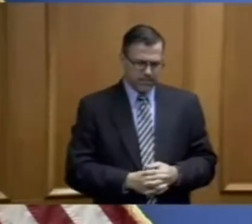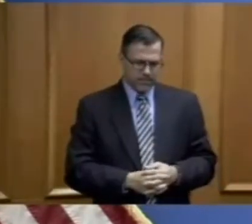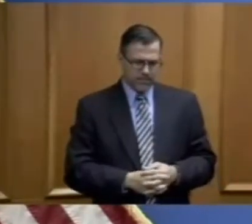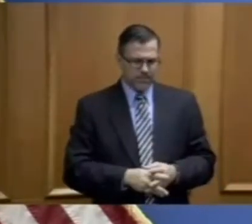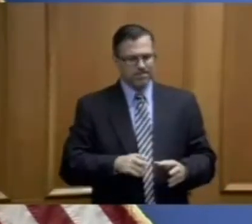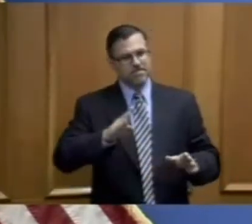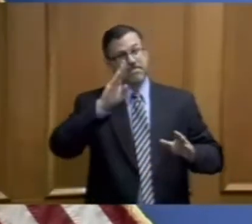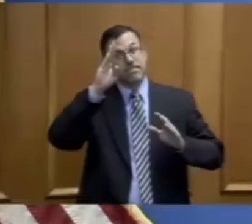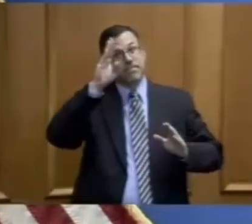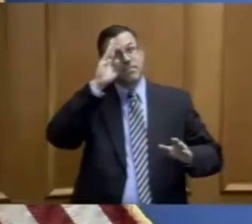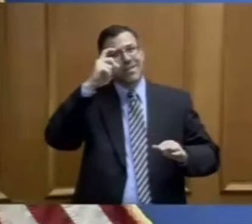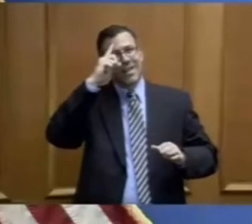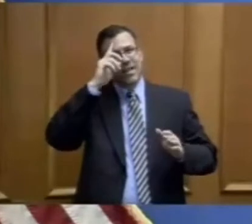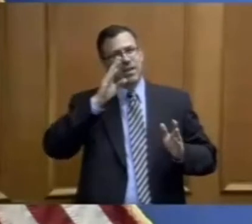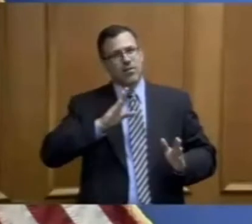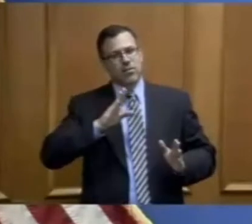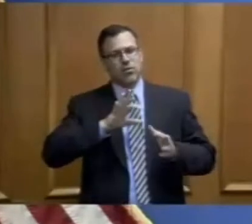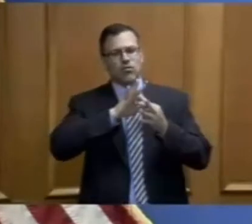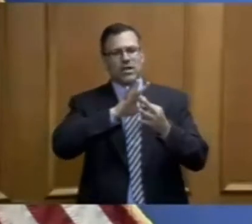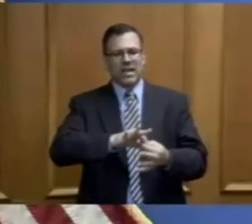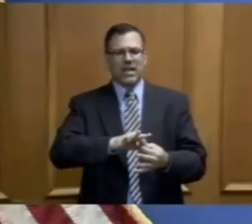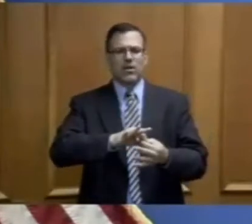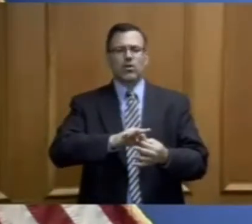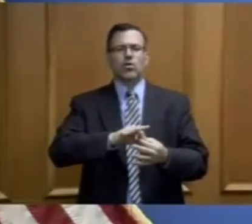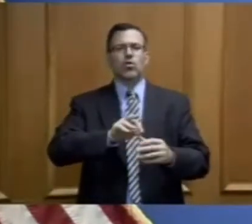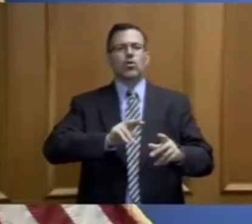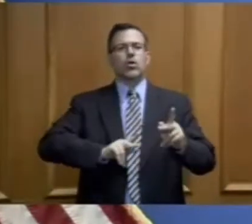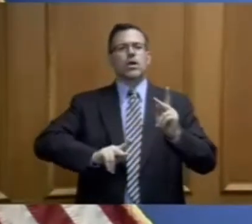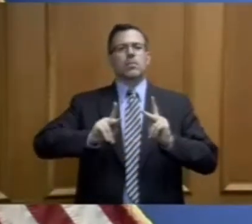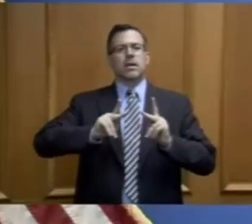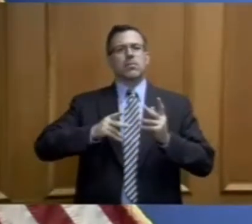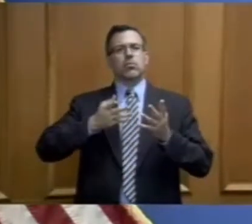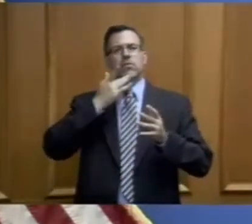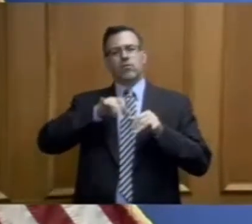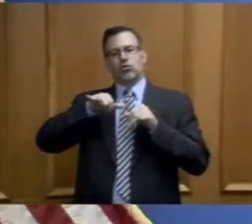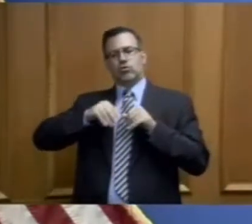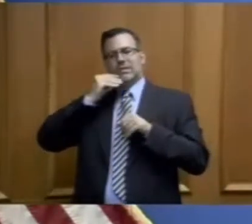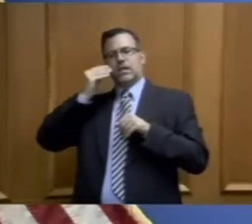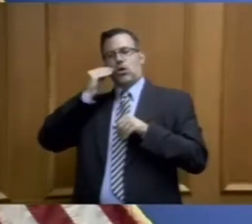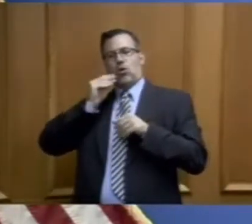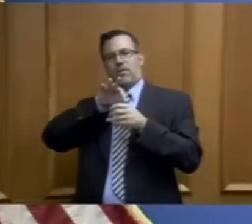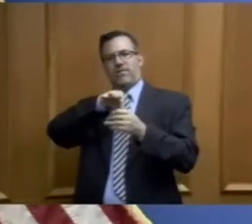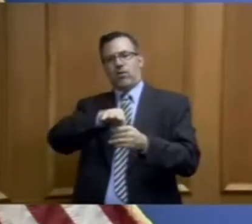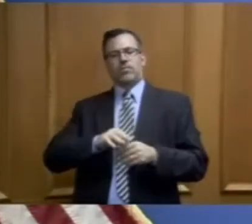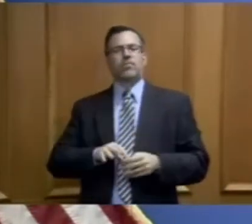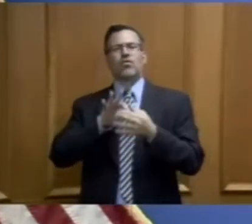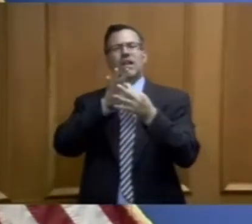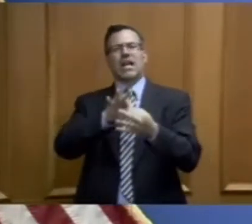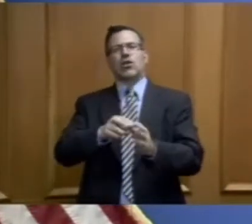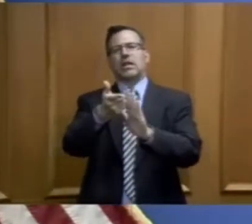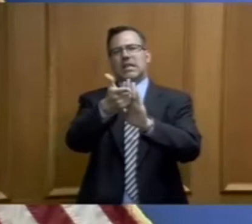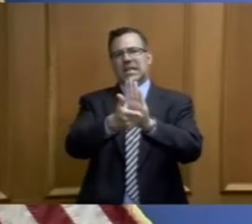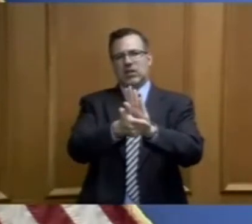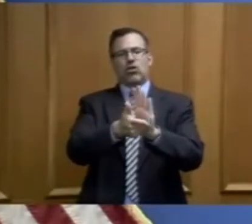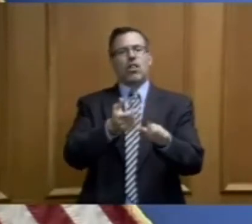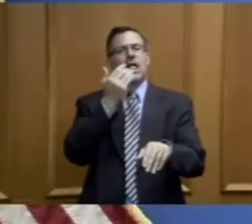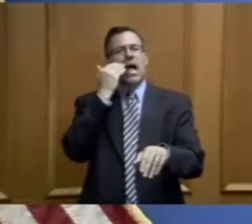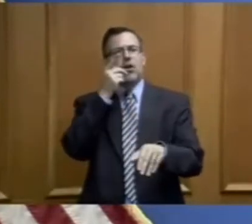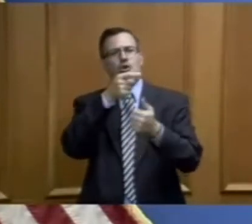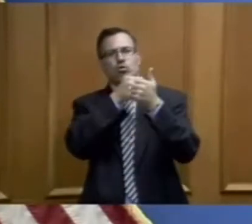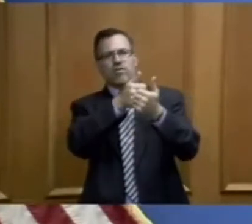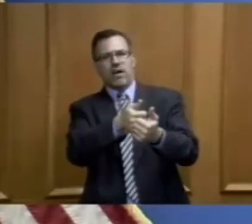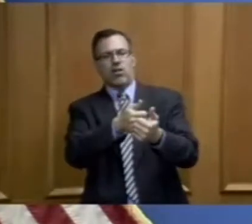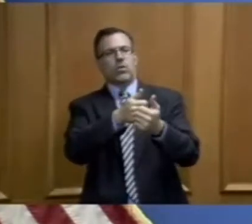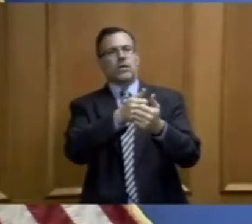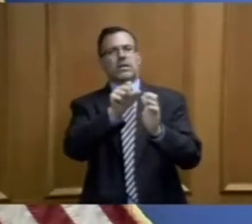Hey, Governor, on the absentee voting lawsuits, more pointedly to the legal arguments here, I know you're taking the Attorney General's guidance on this,